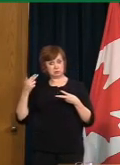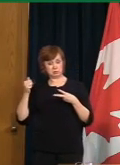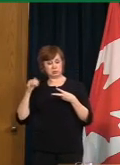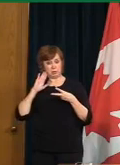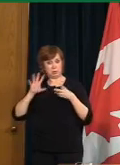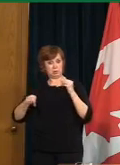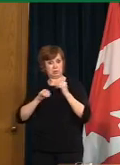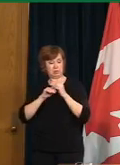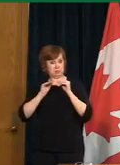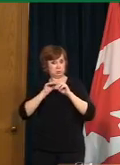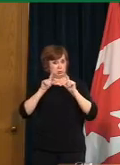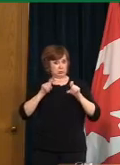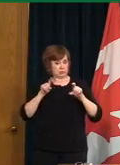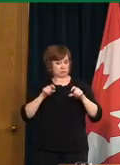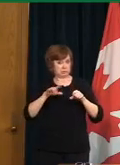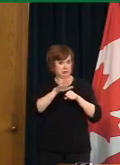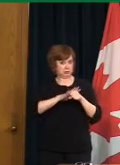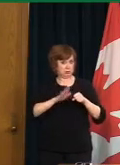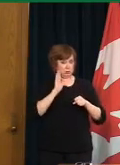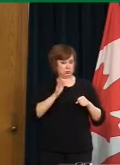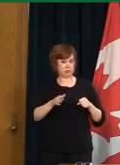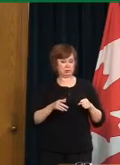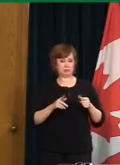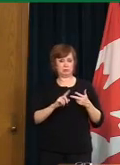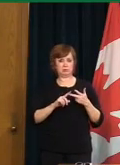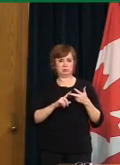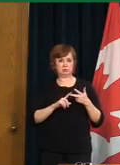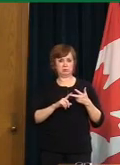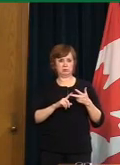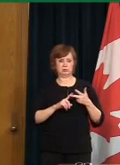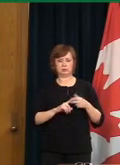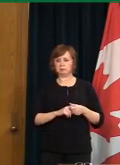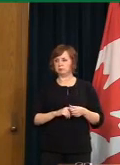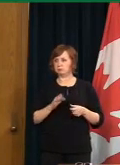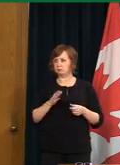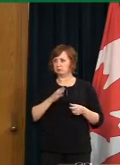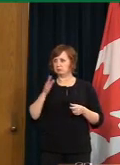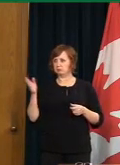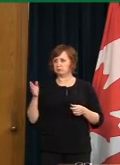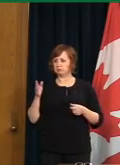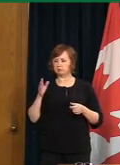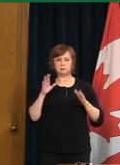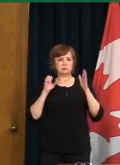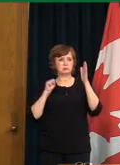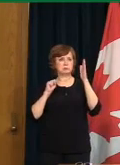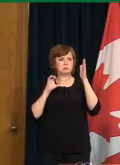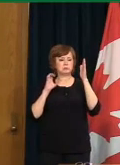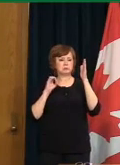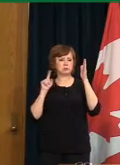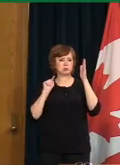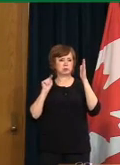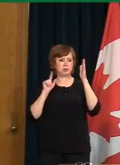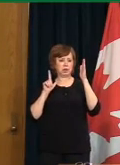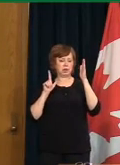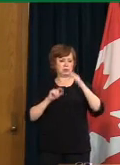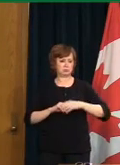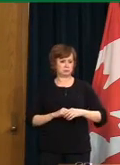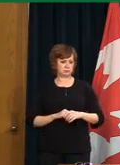What kind of plans have been put in place to make sure people who need to get tested are getting tested? We'll go to Scott Livingstone on the phone line.